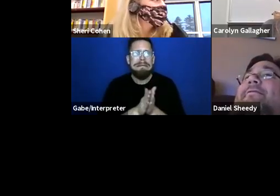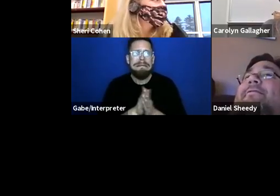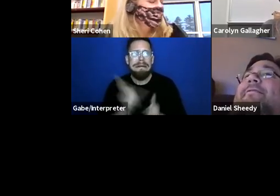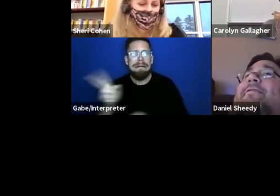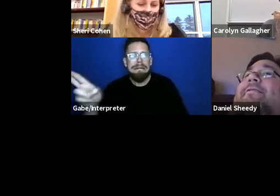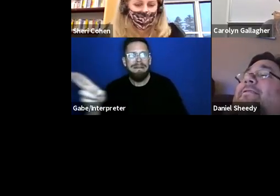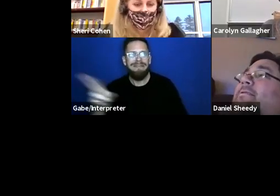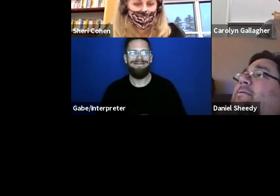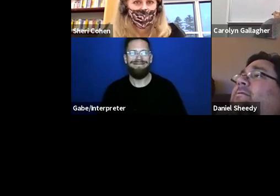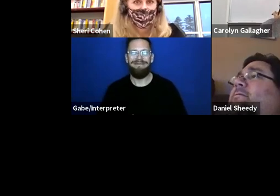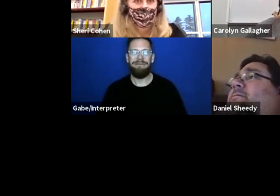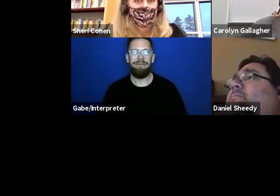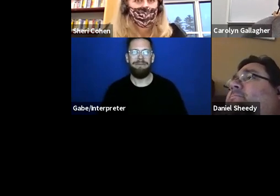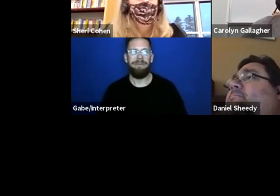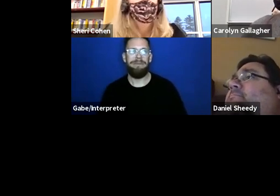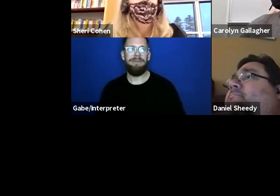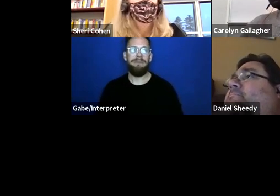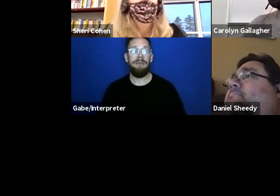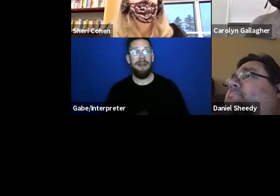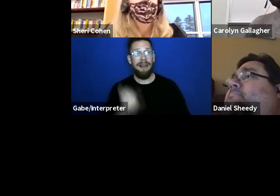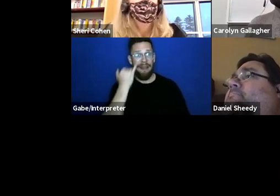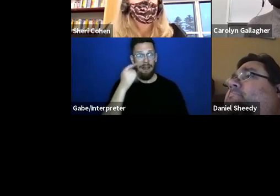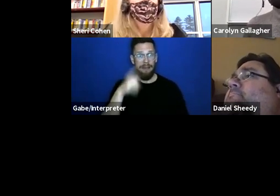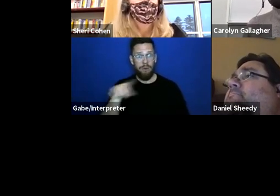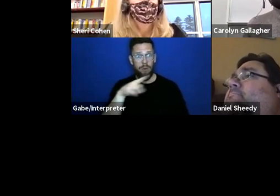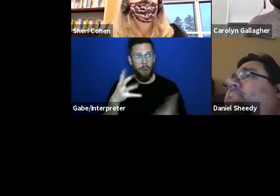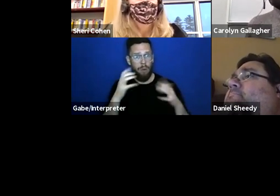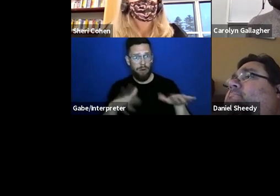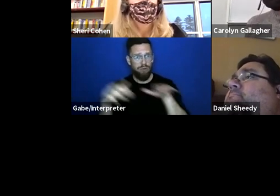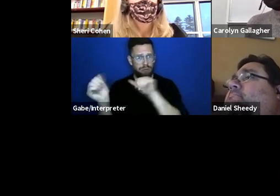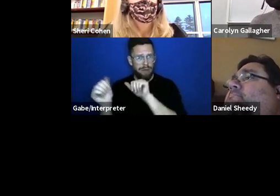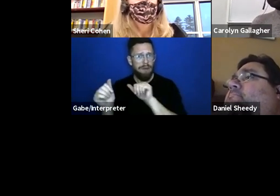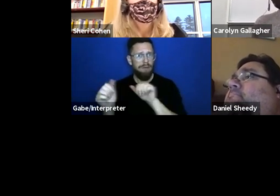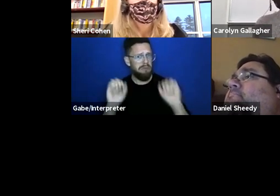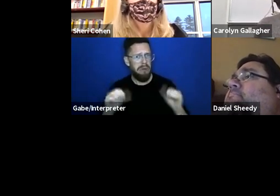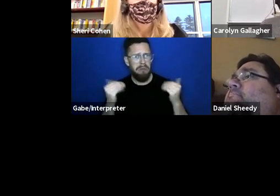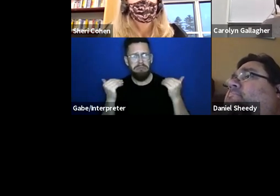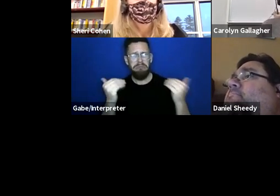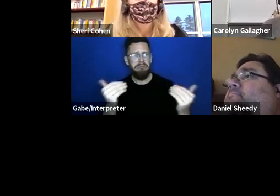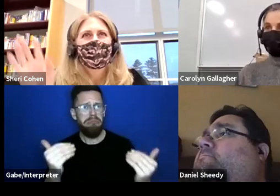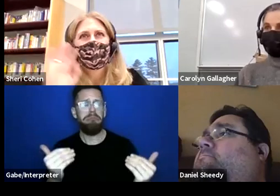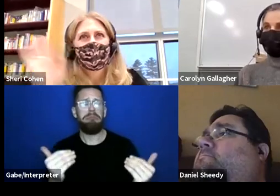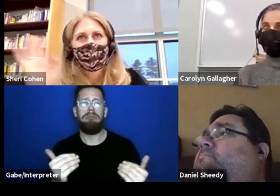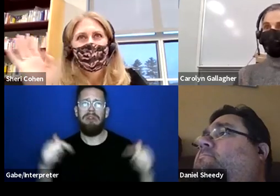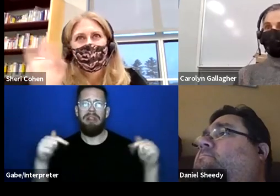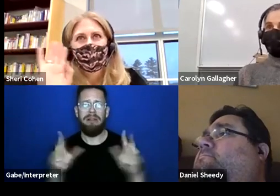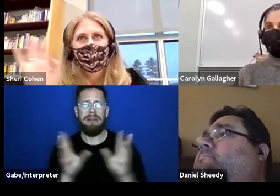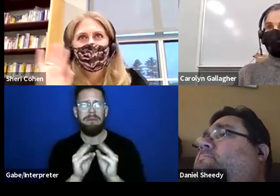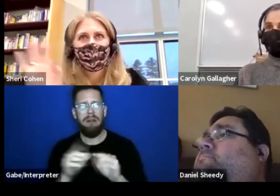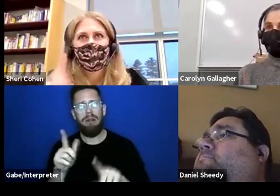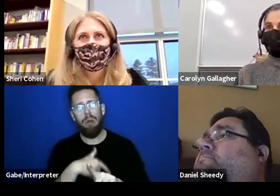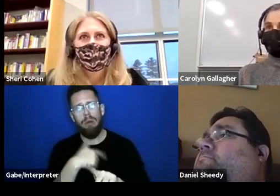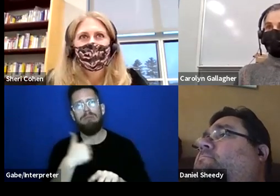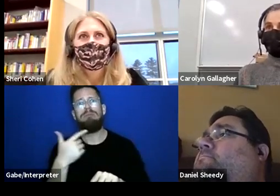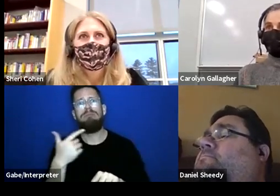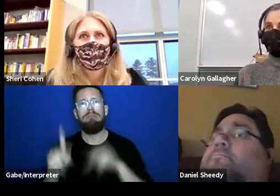Okay, if you guys want to take off, don't feel like you have to stick around. It's a long meeting, I know, and people have homework and stuff, so.